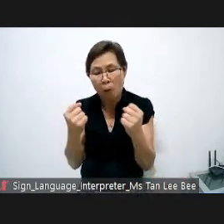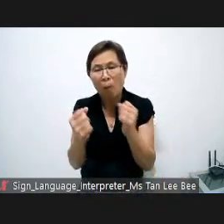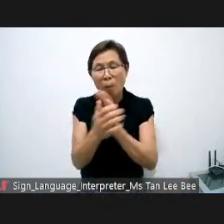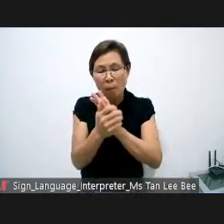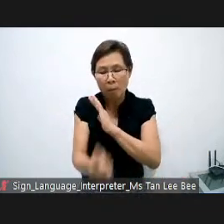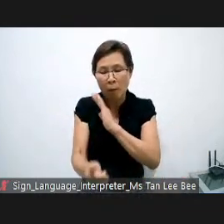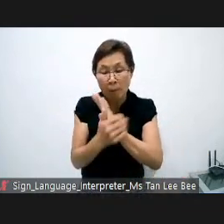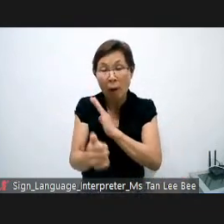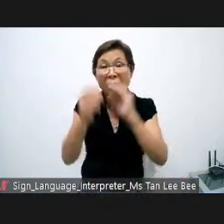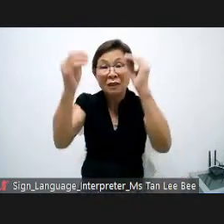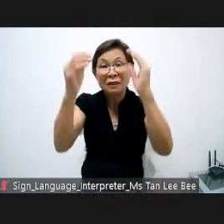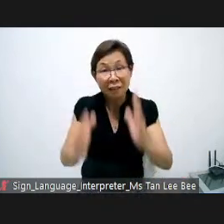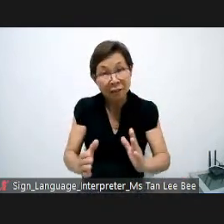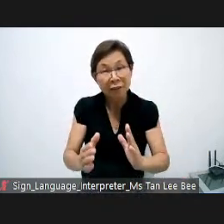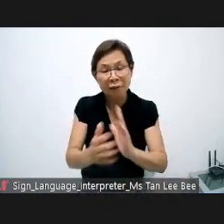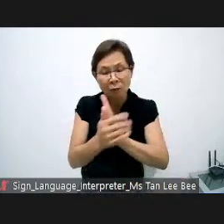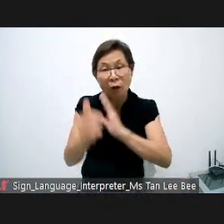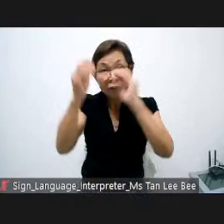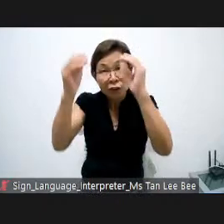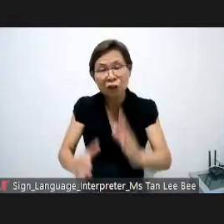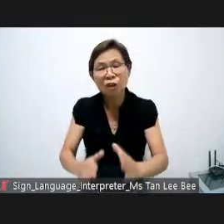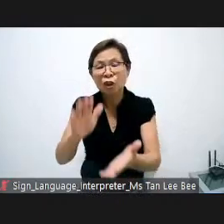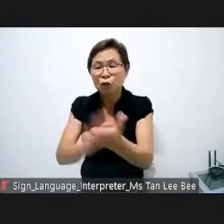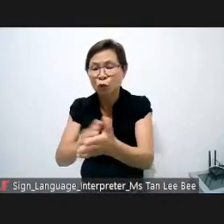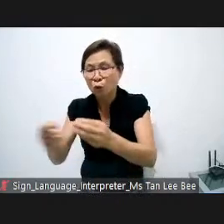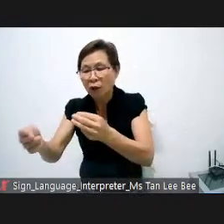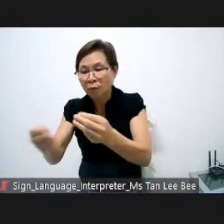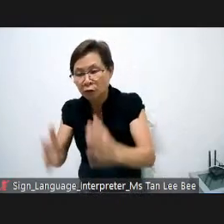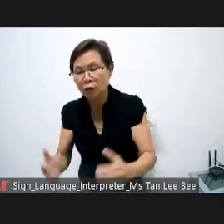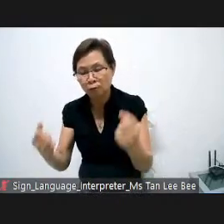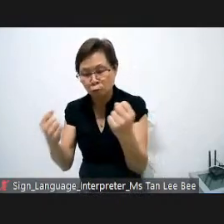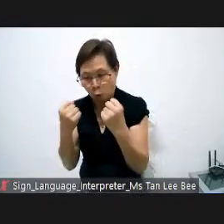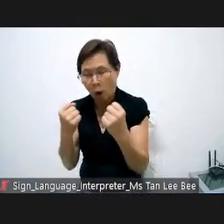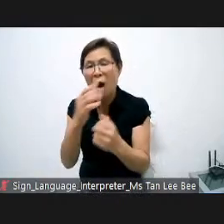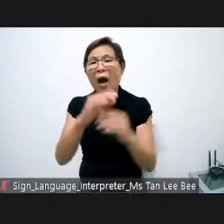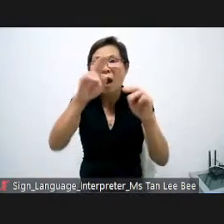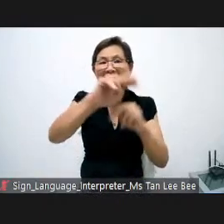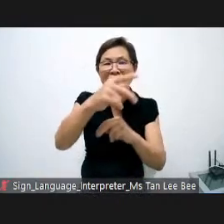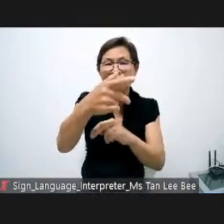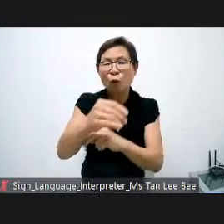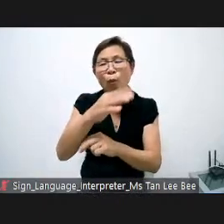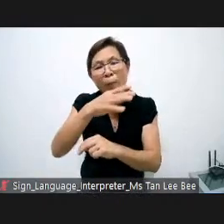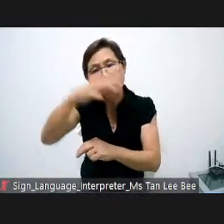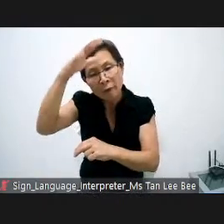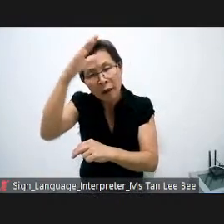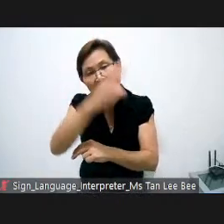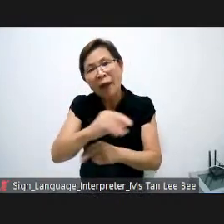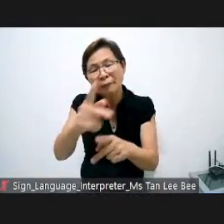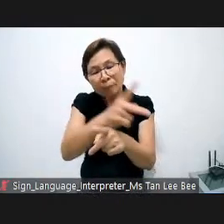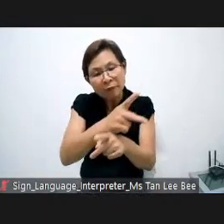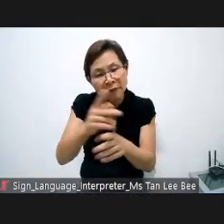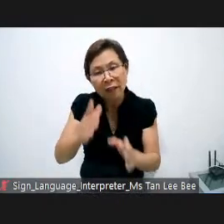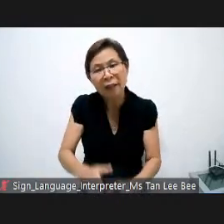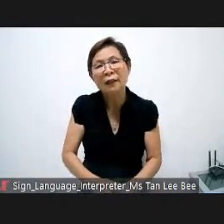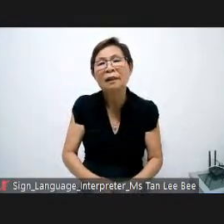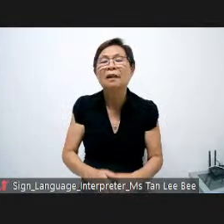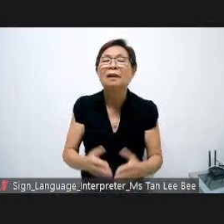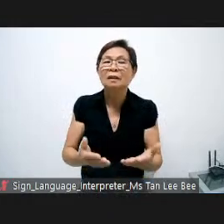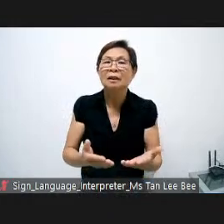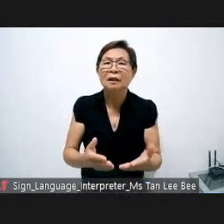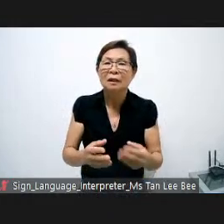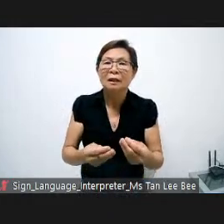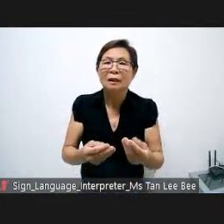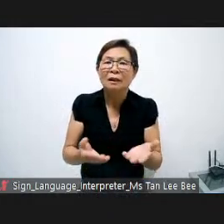of teachers, school administrators, parents, NGOs, and caregivers in catering and fulfilling the learners